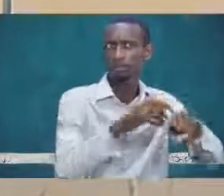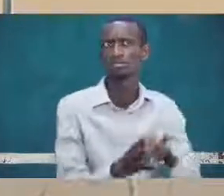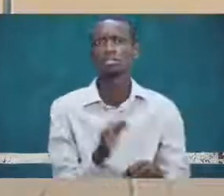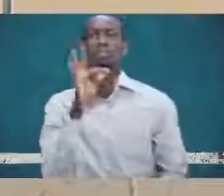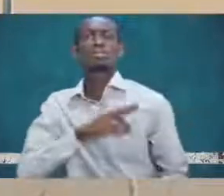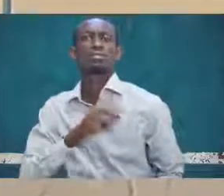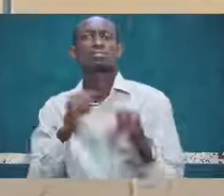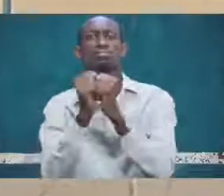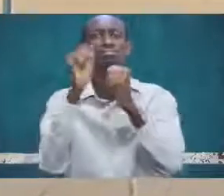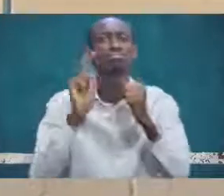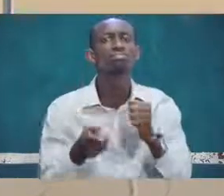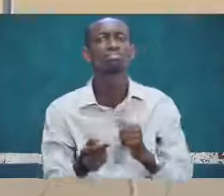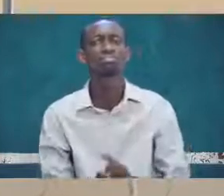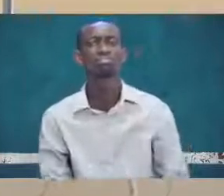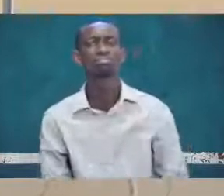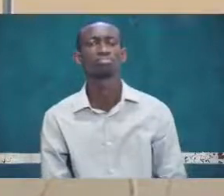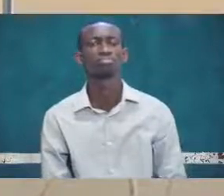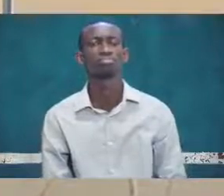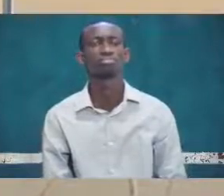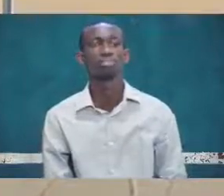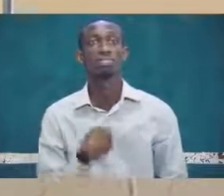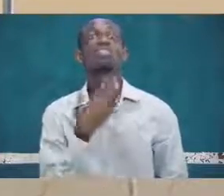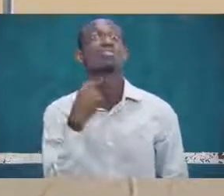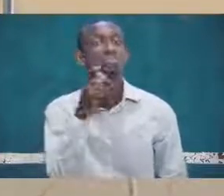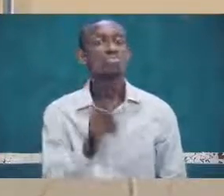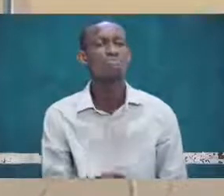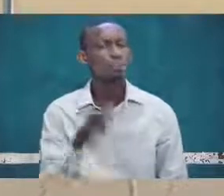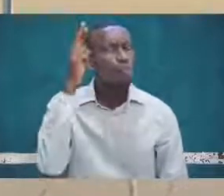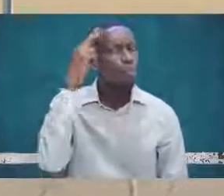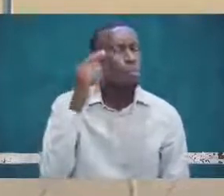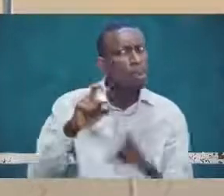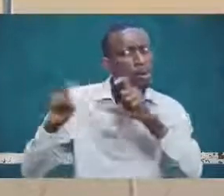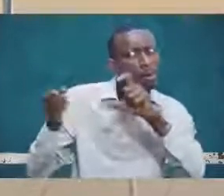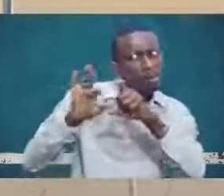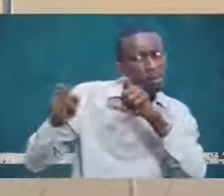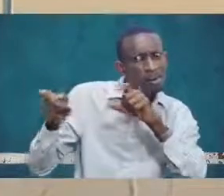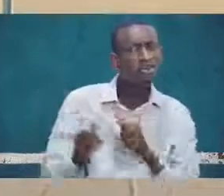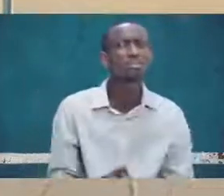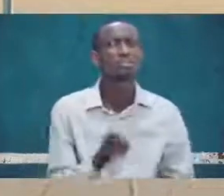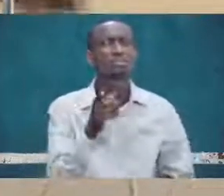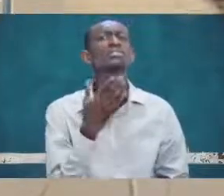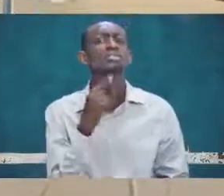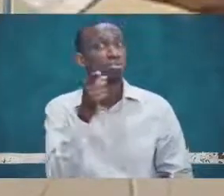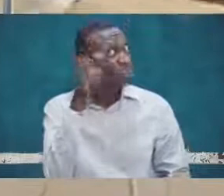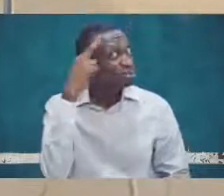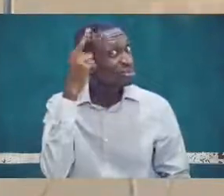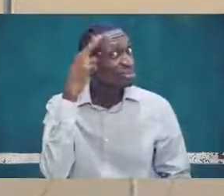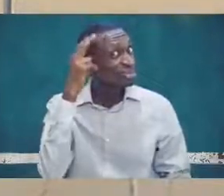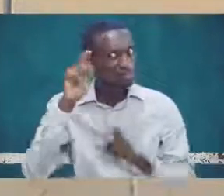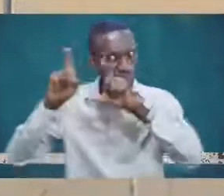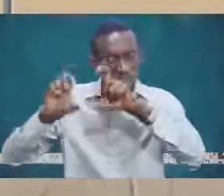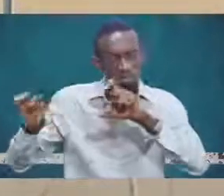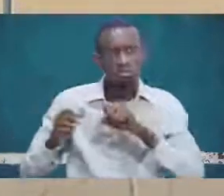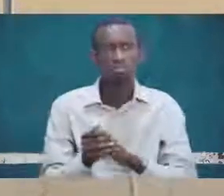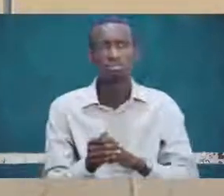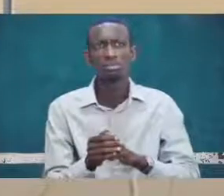of 15,000. So I want you actually to remember this. And I also want you to remember this